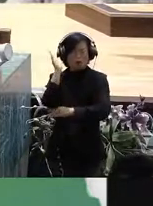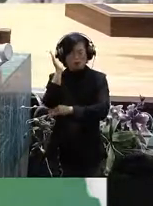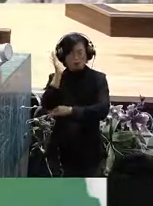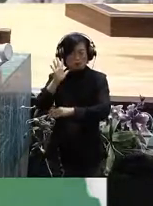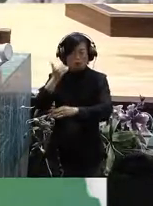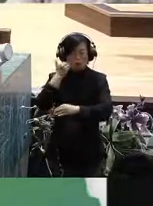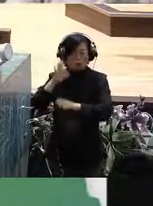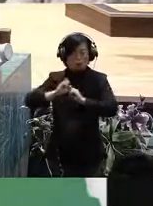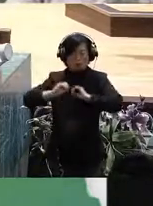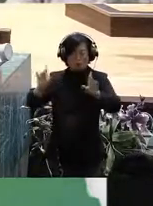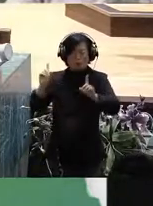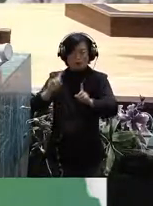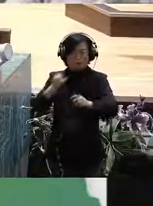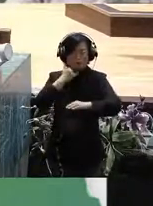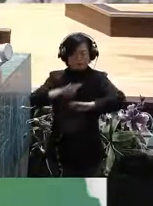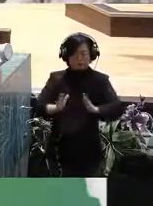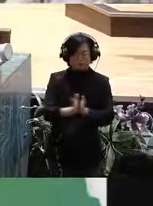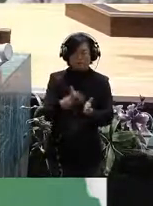social impact.